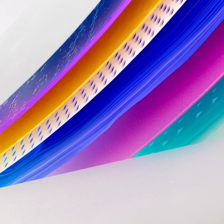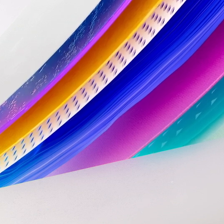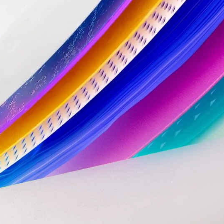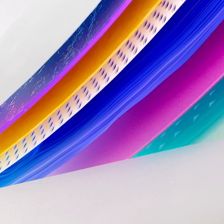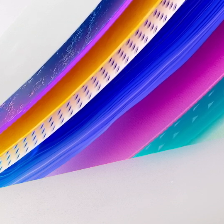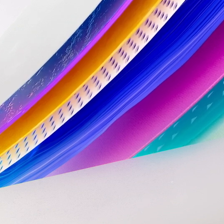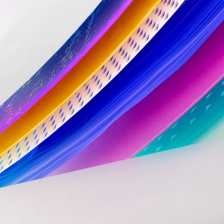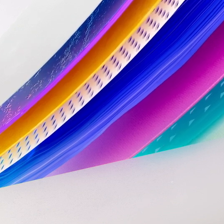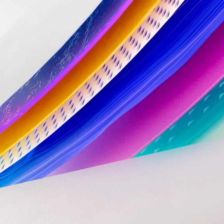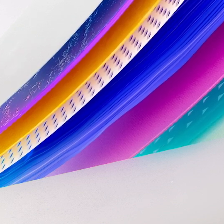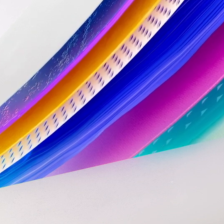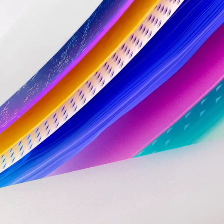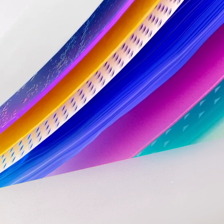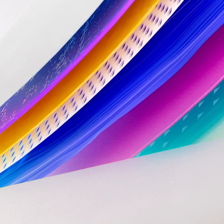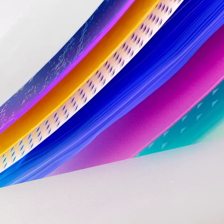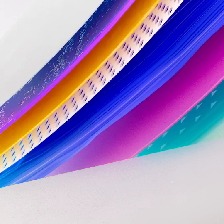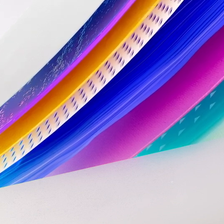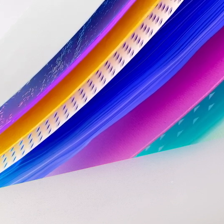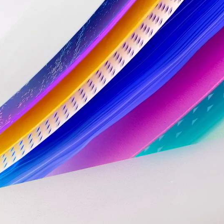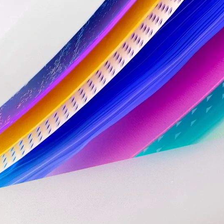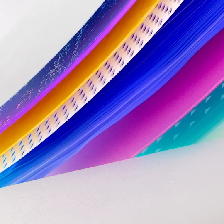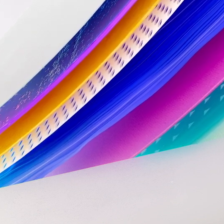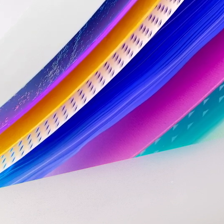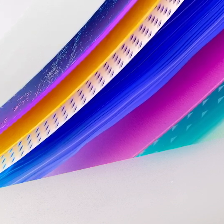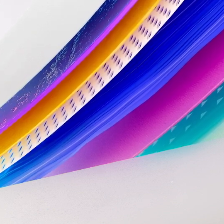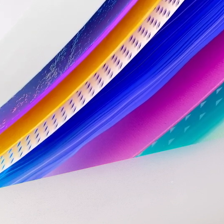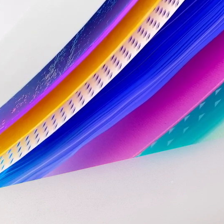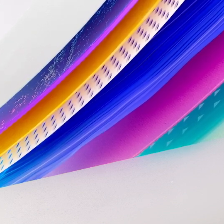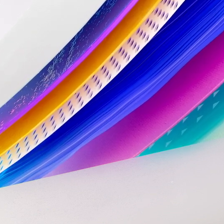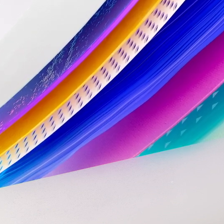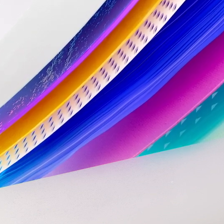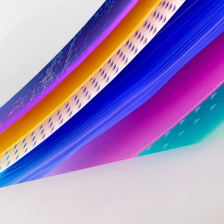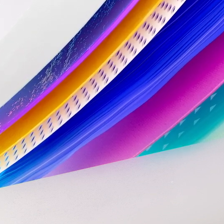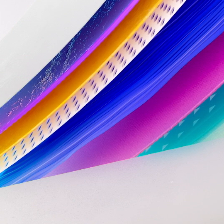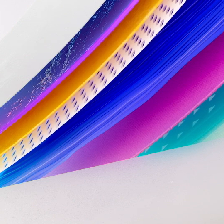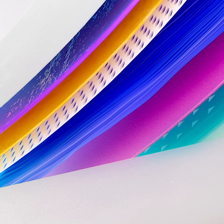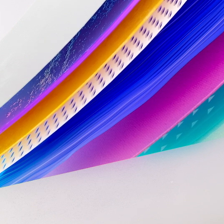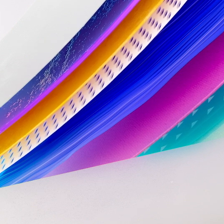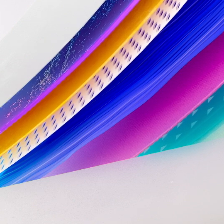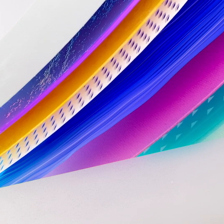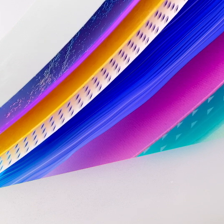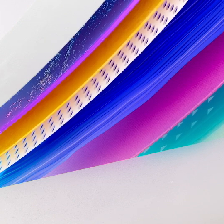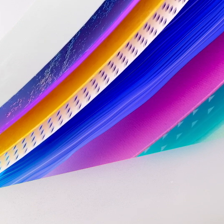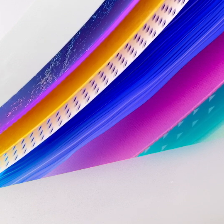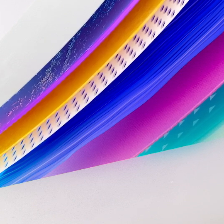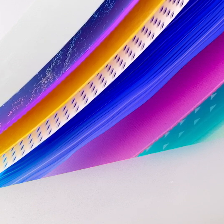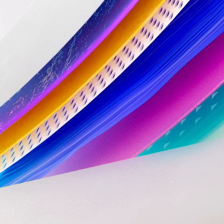more to explore." Discover other resources in the top navigation bar.